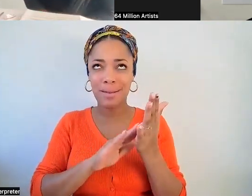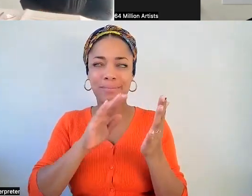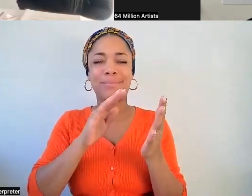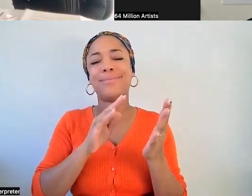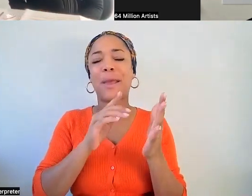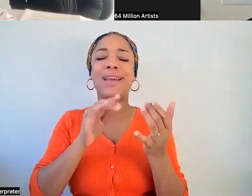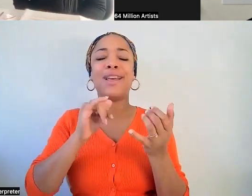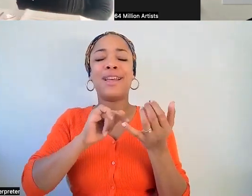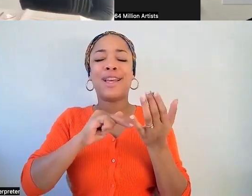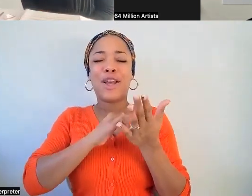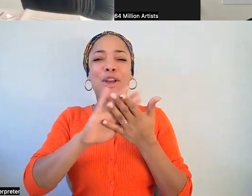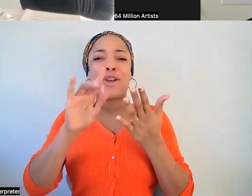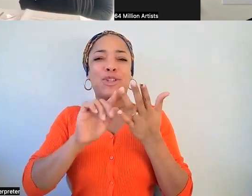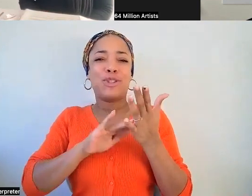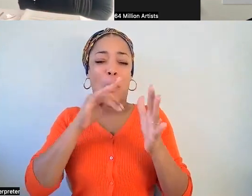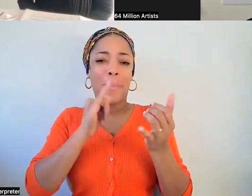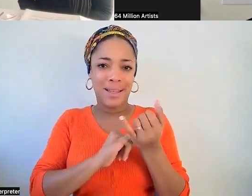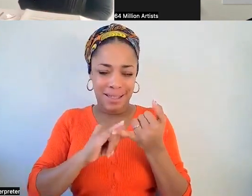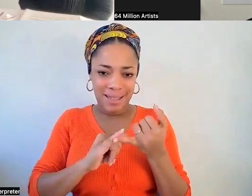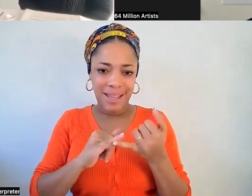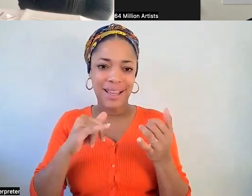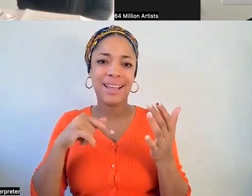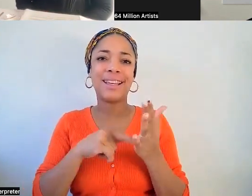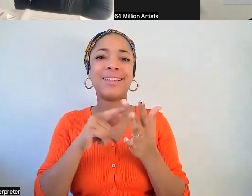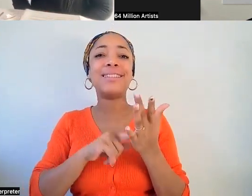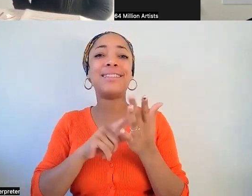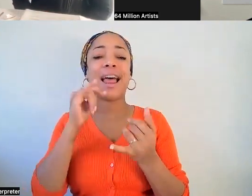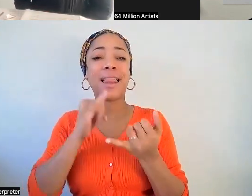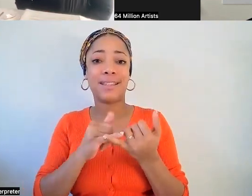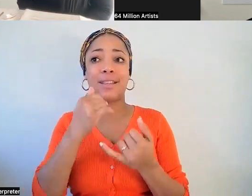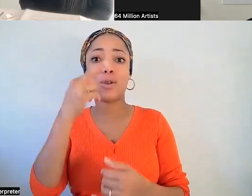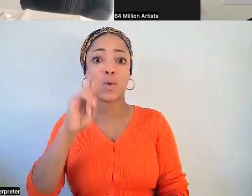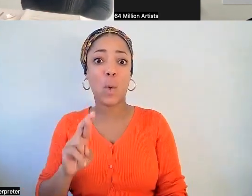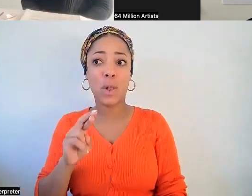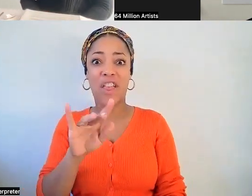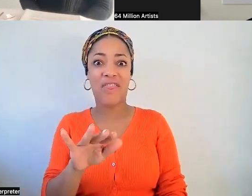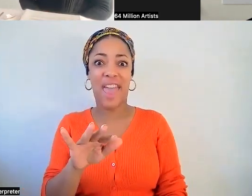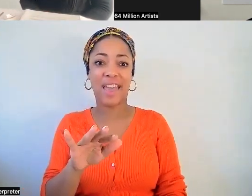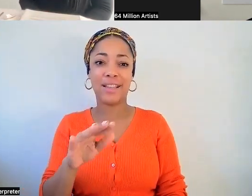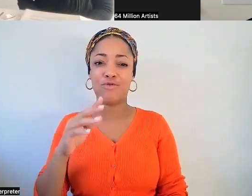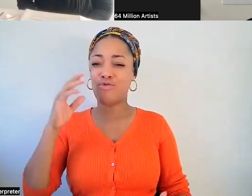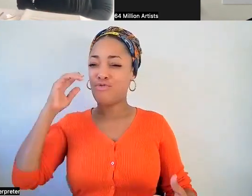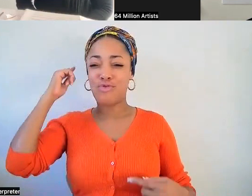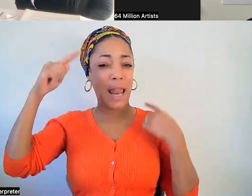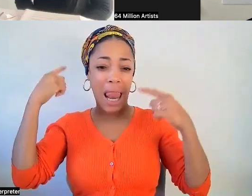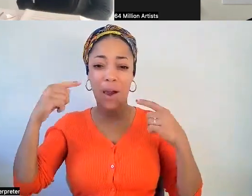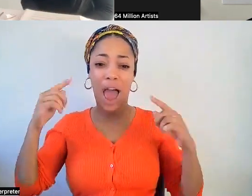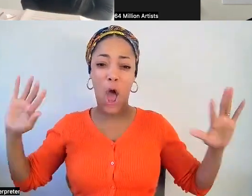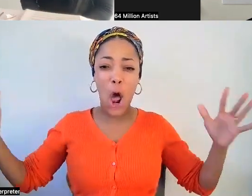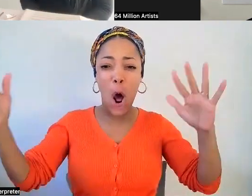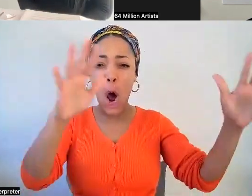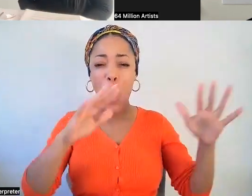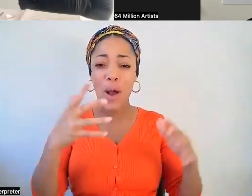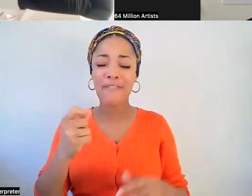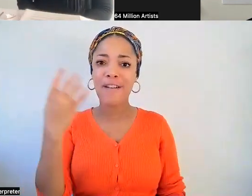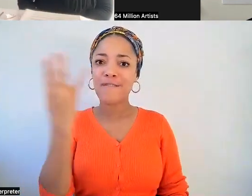We're just warming them up. But that was about 2,000 of them there. It's incredibly loud, so sorry about that. So we have 14 amazing